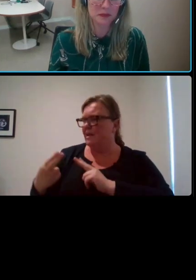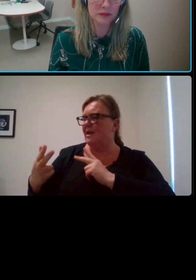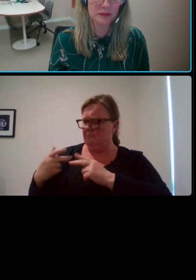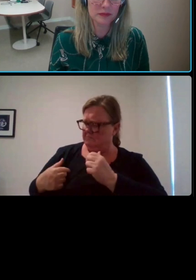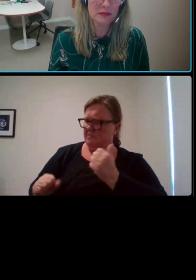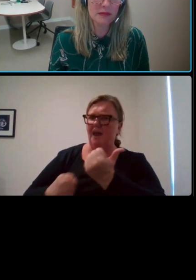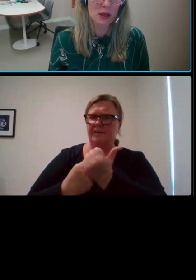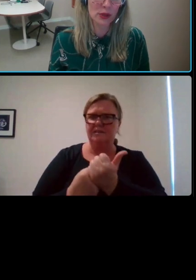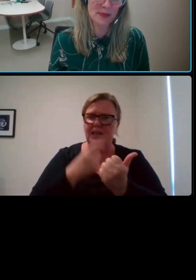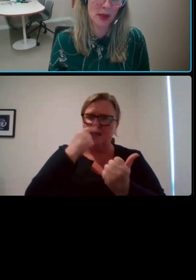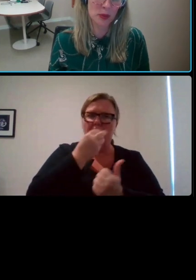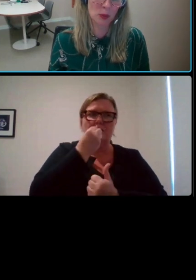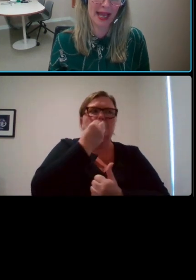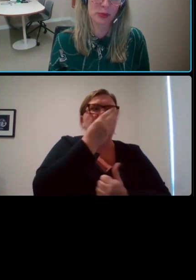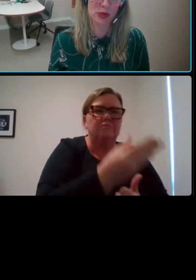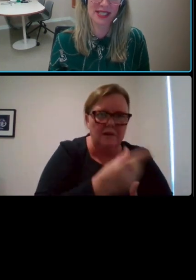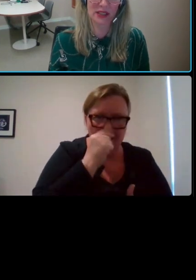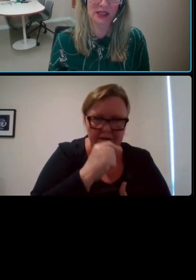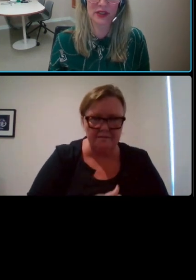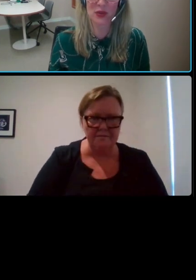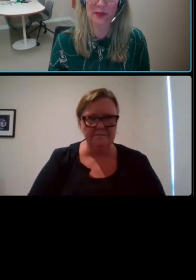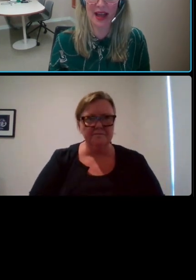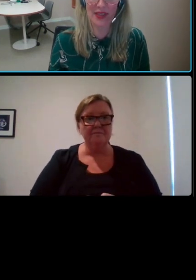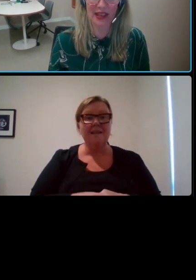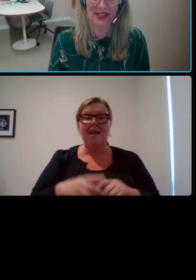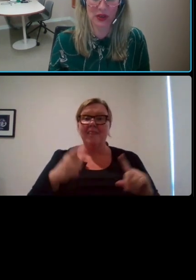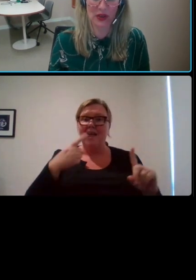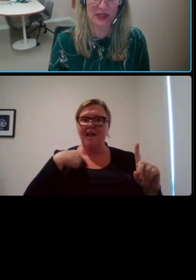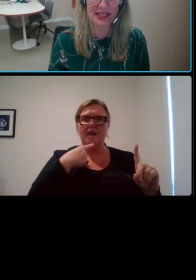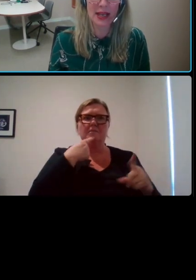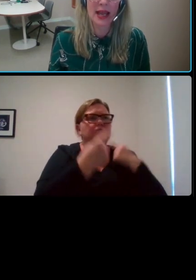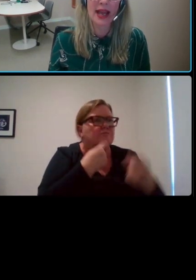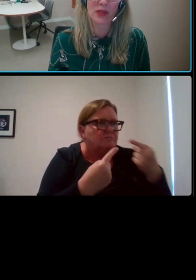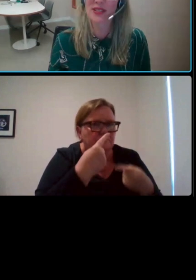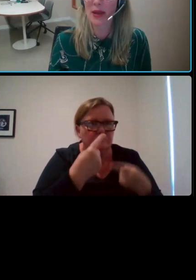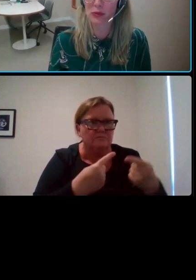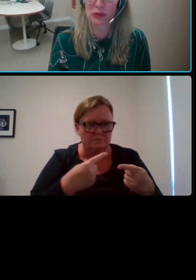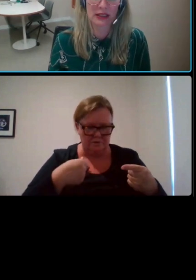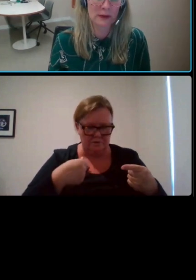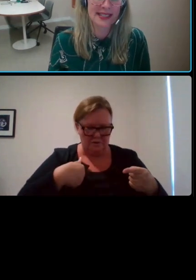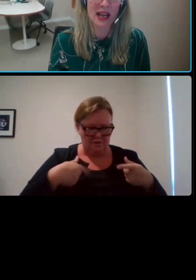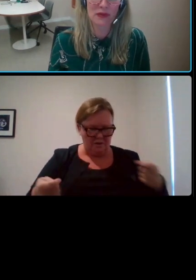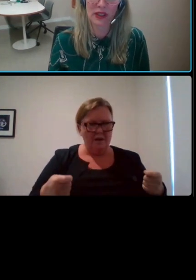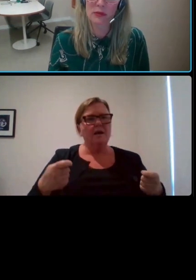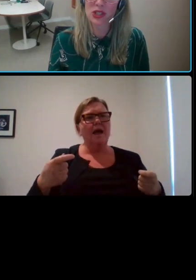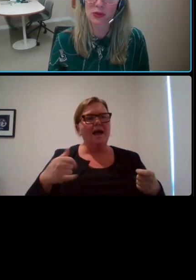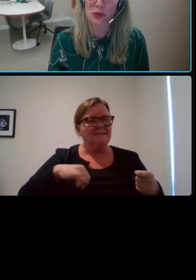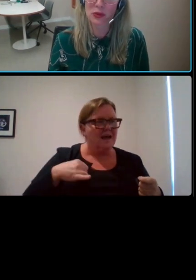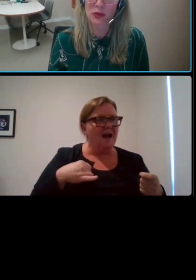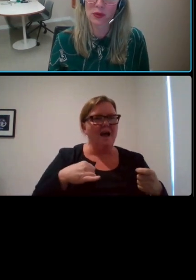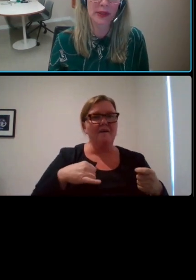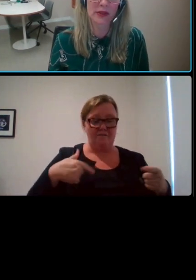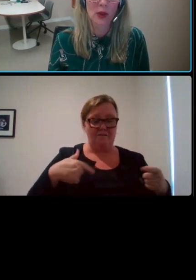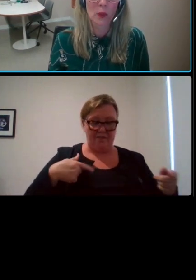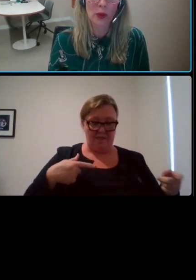advocates. Those people will be able to tell officials about their concerns, and those people would include staff of the Commission